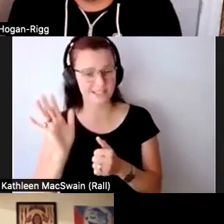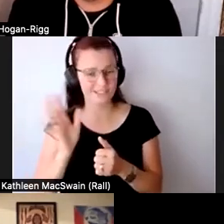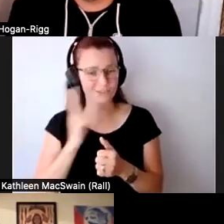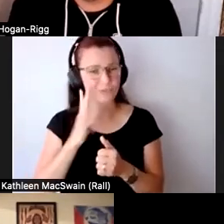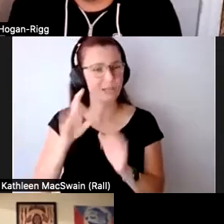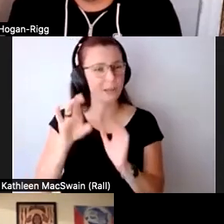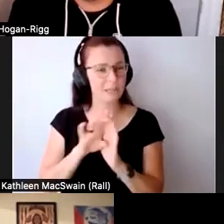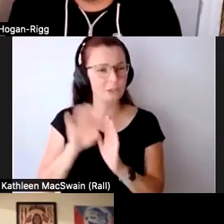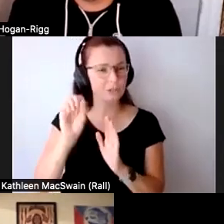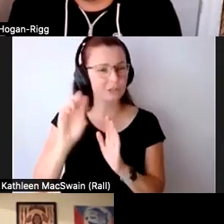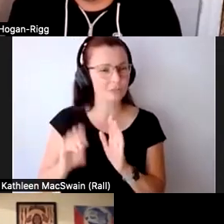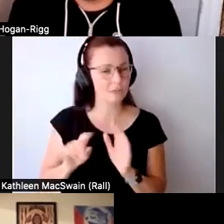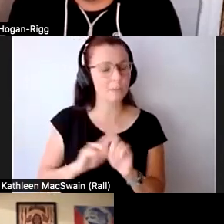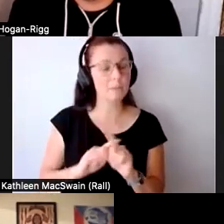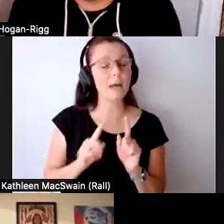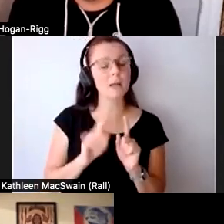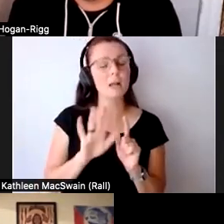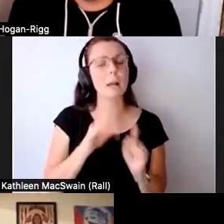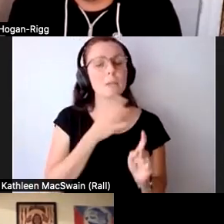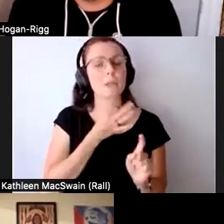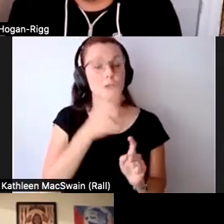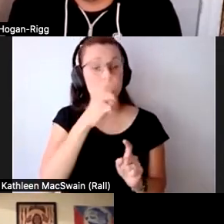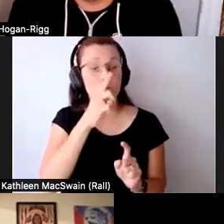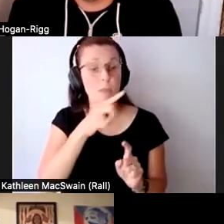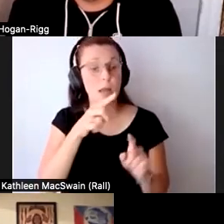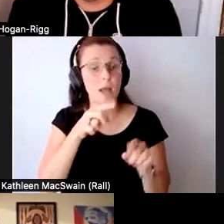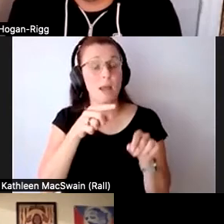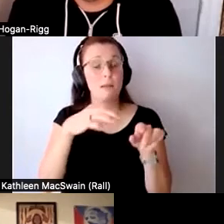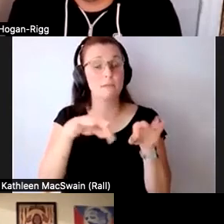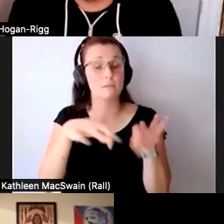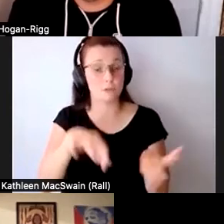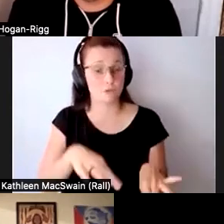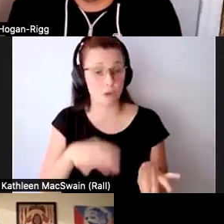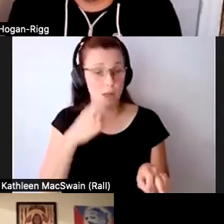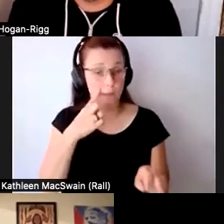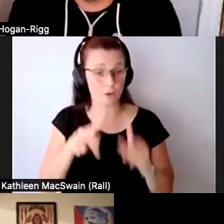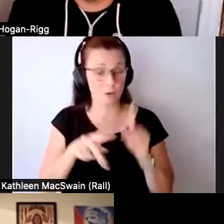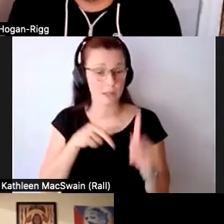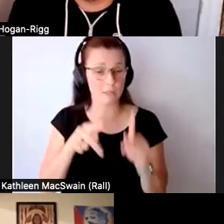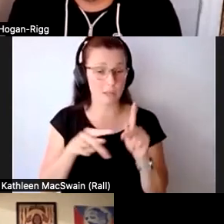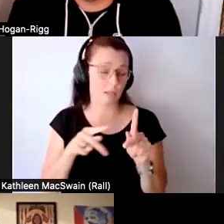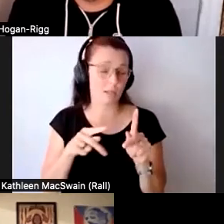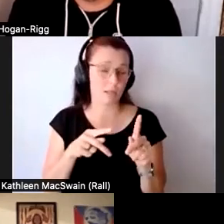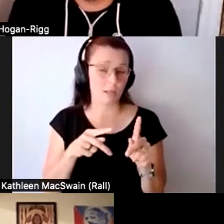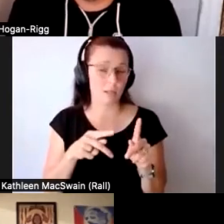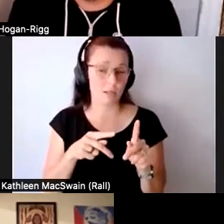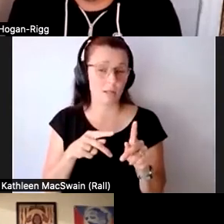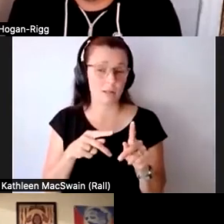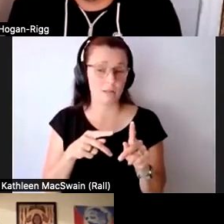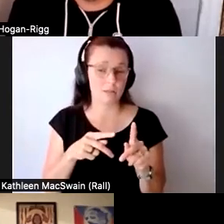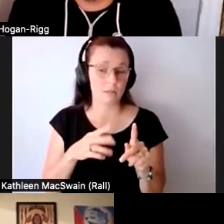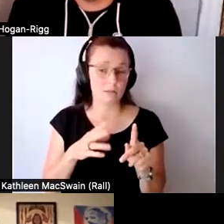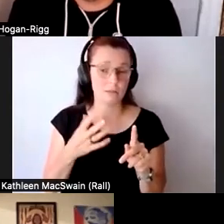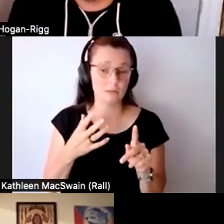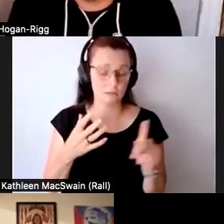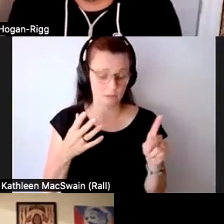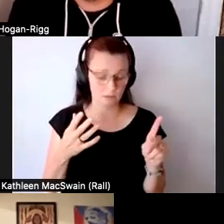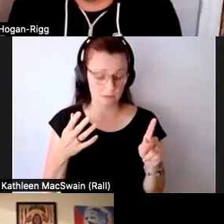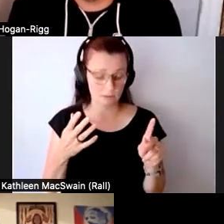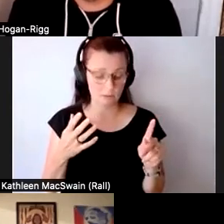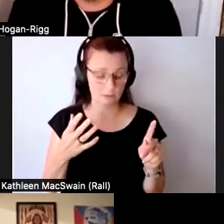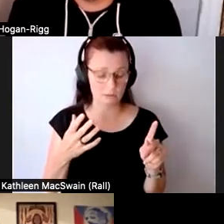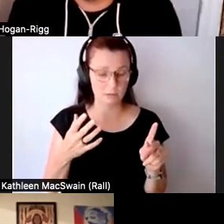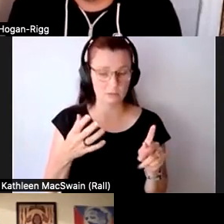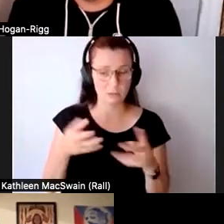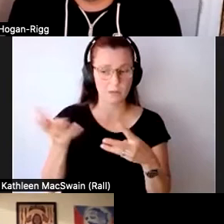to folks folks could imagine as the flow